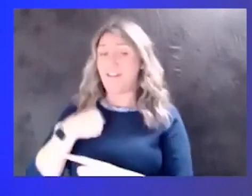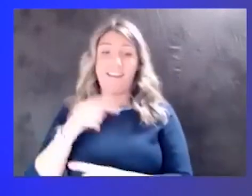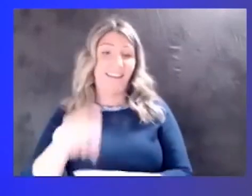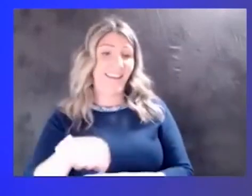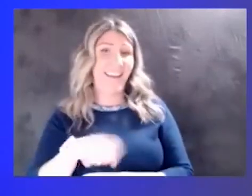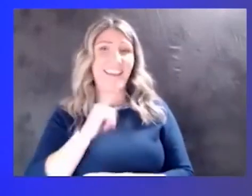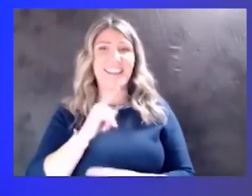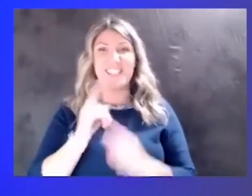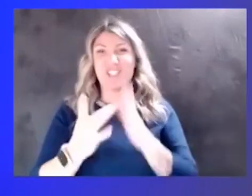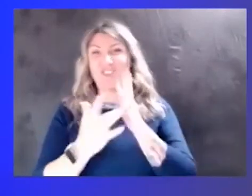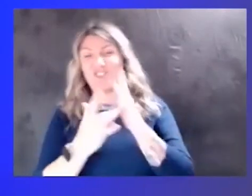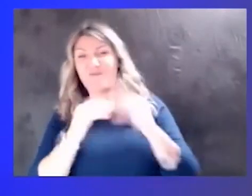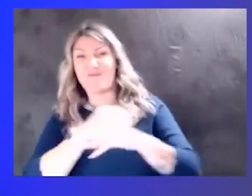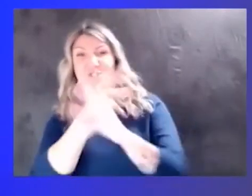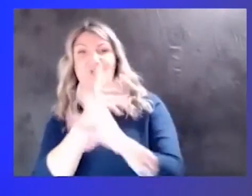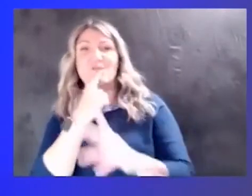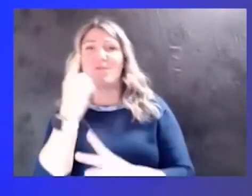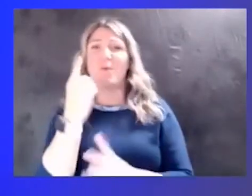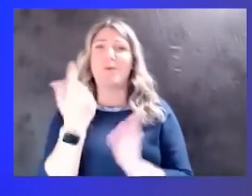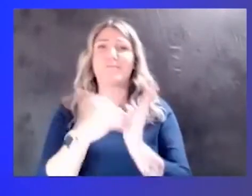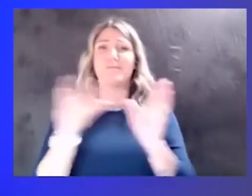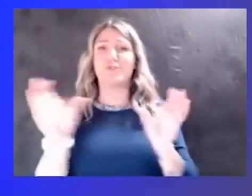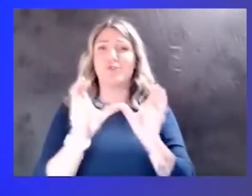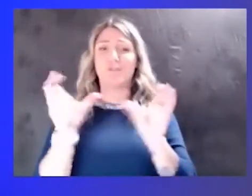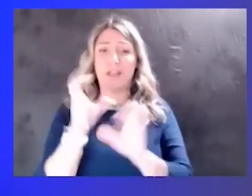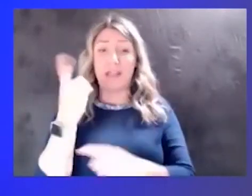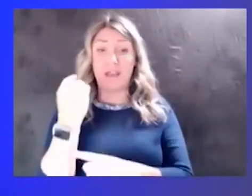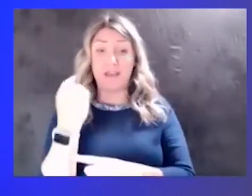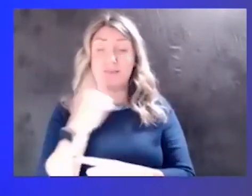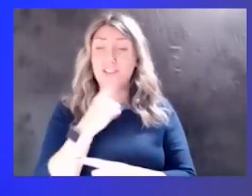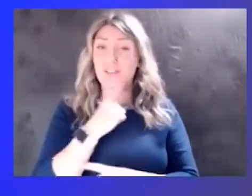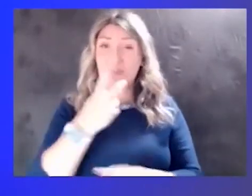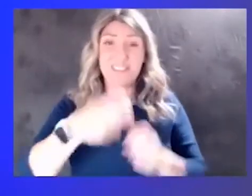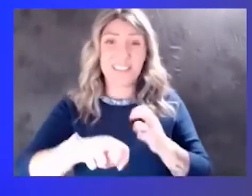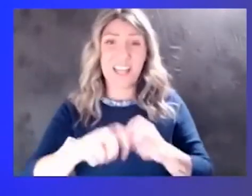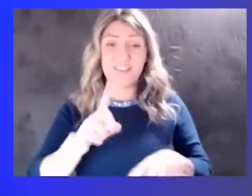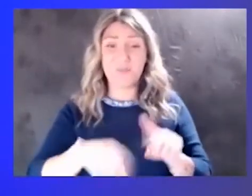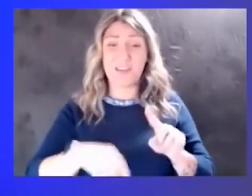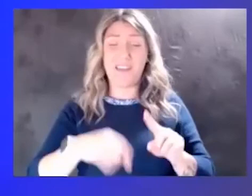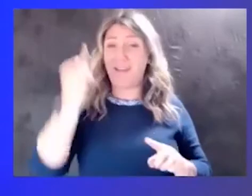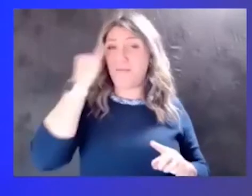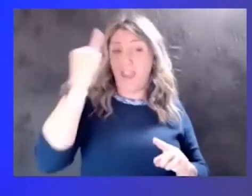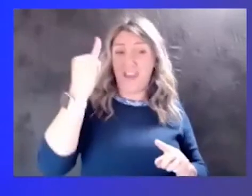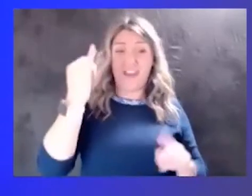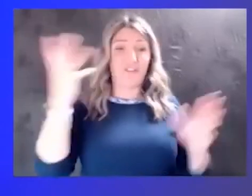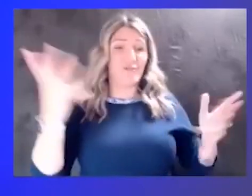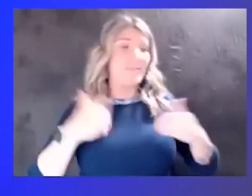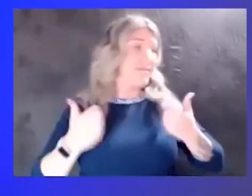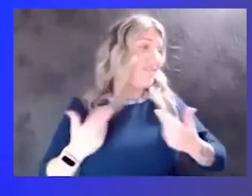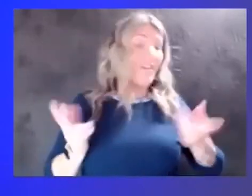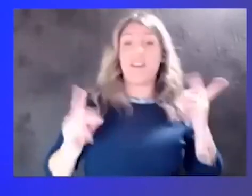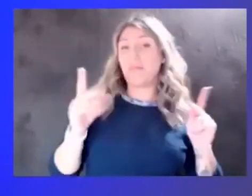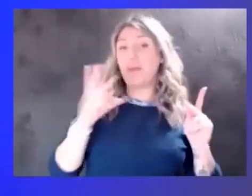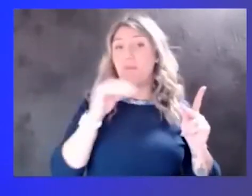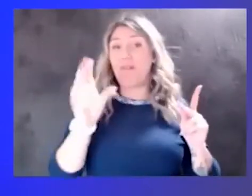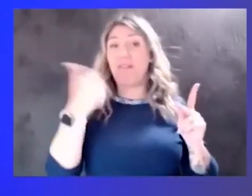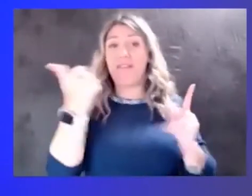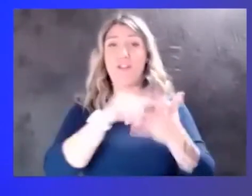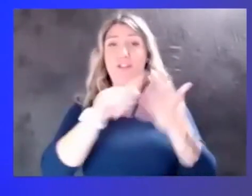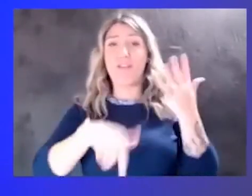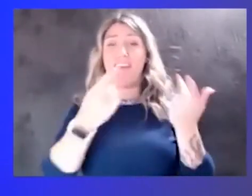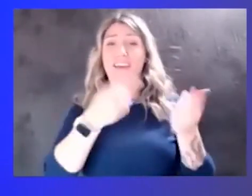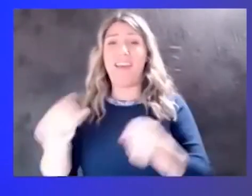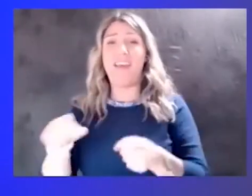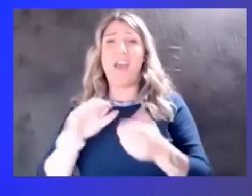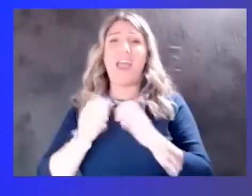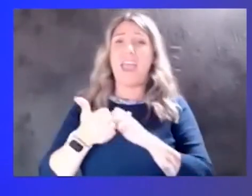my recertification last year, and it was difficult, so I can't imagine what some of these young people, and with everything else they have going on, how they were